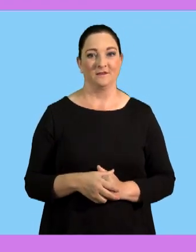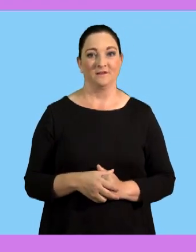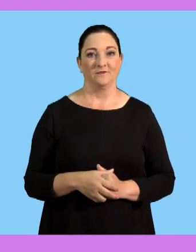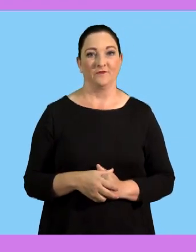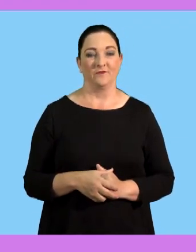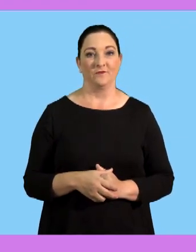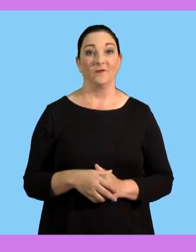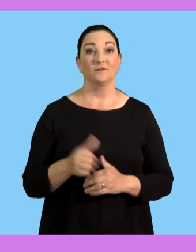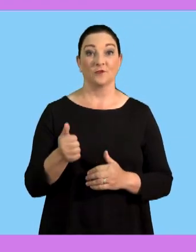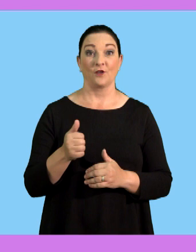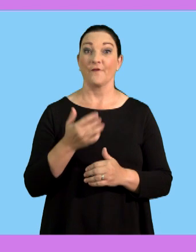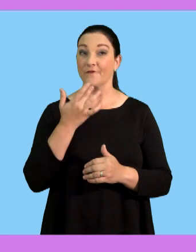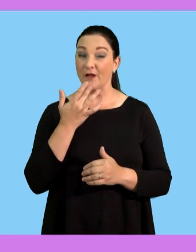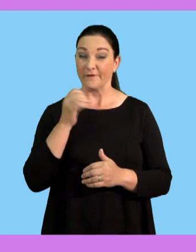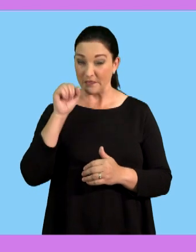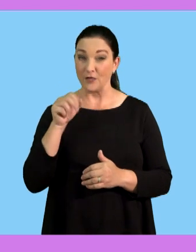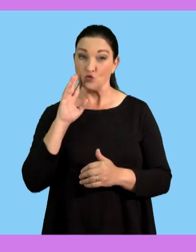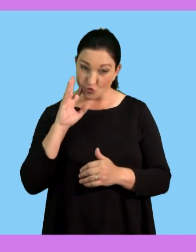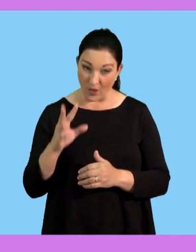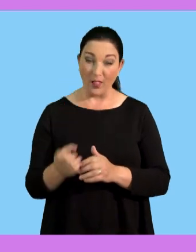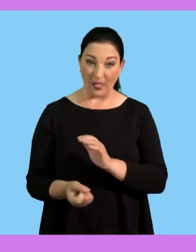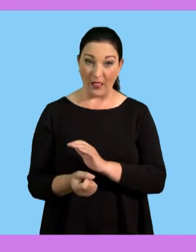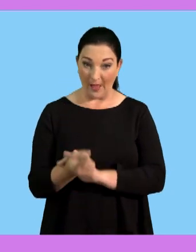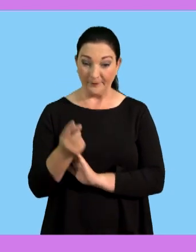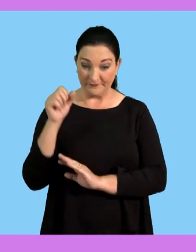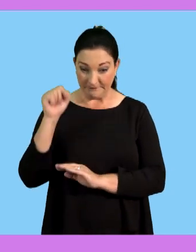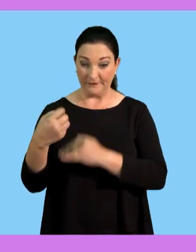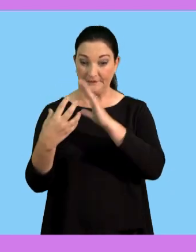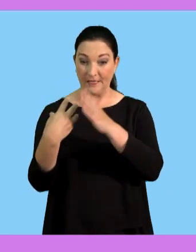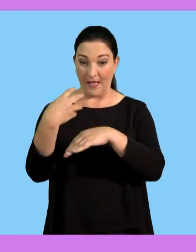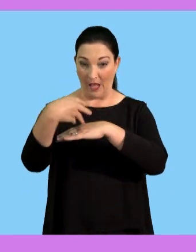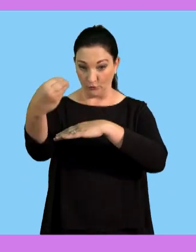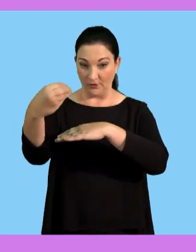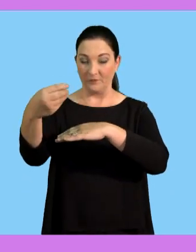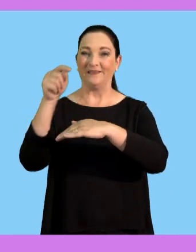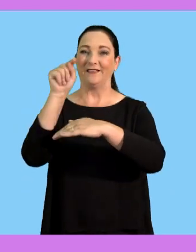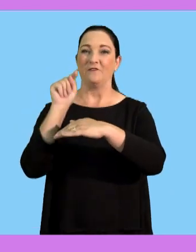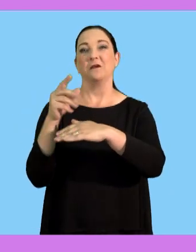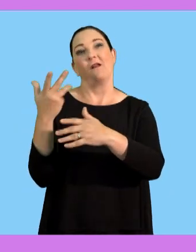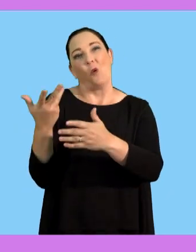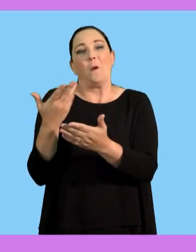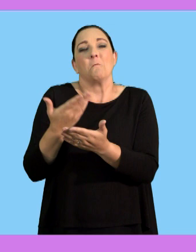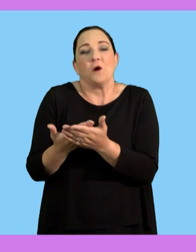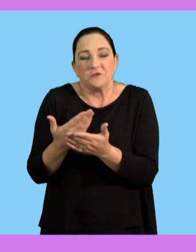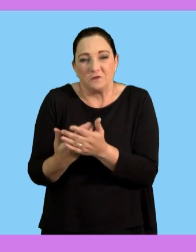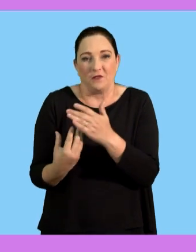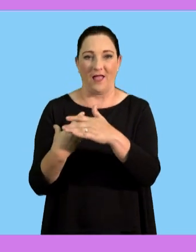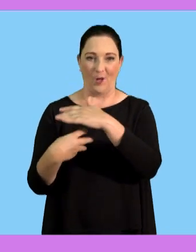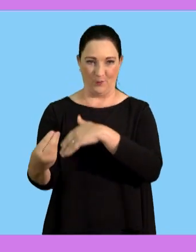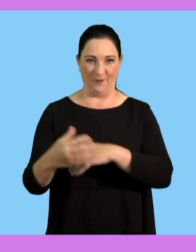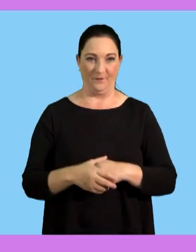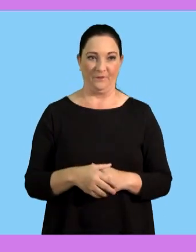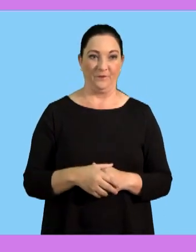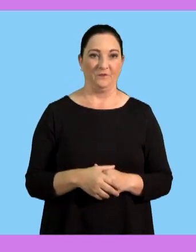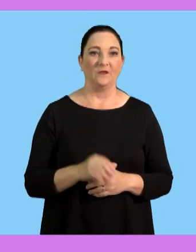Right, so you take your favorable outcomes and you divide that by your total number of possible outcomes. So that's the answer to question